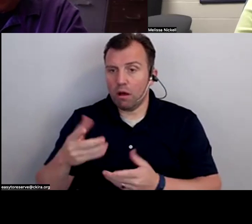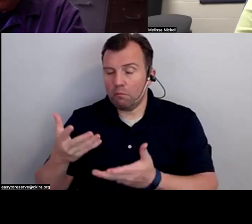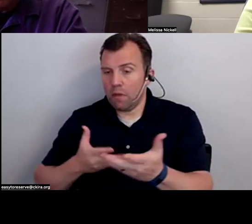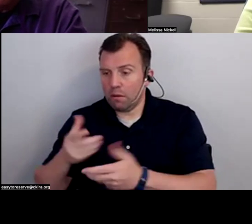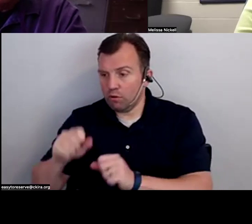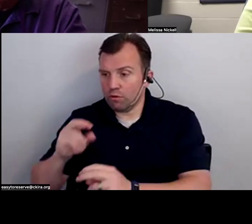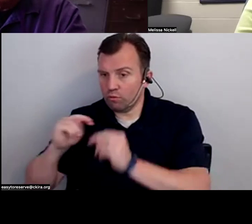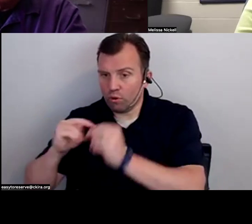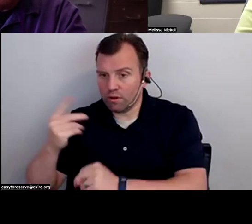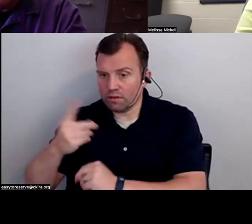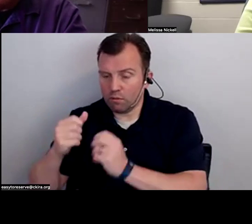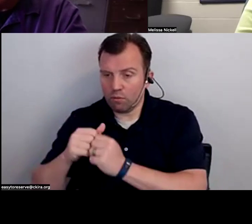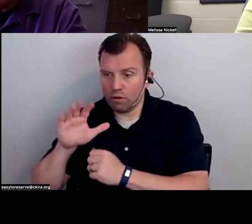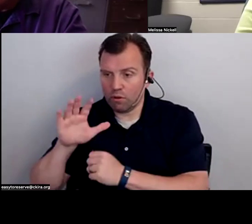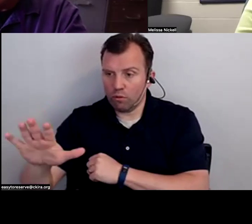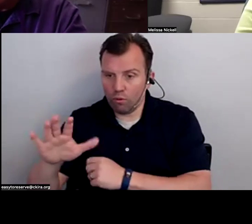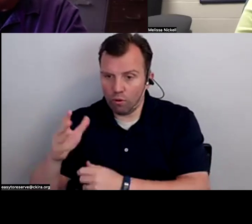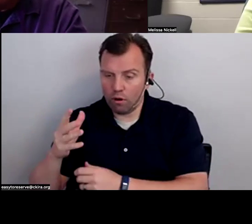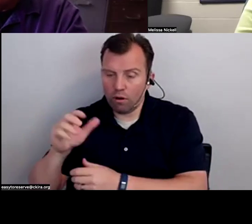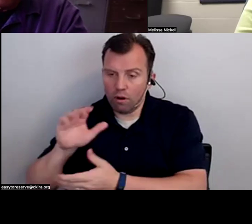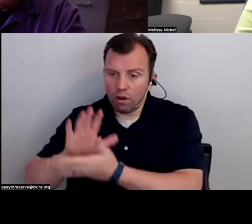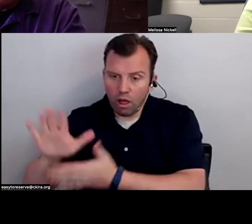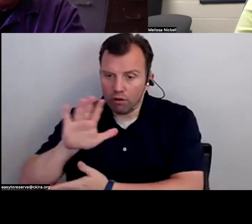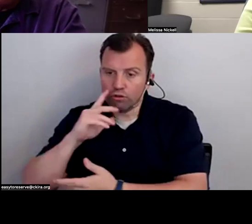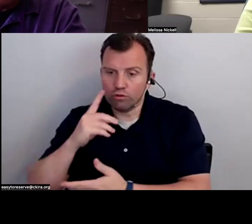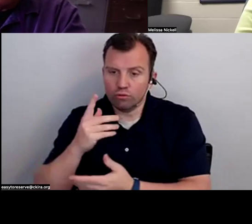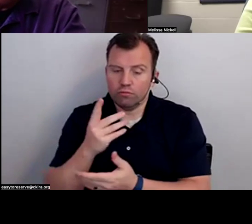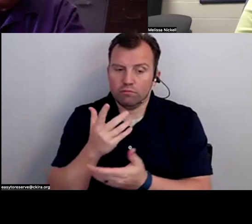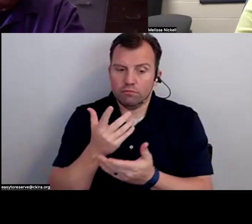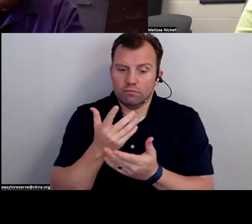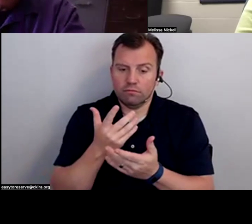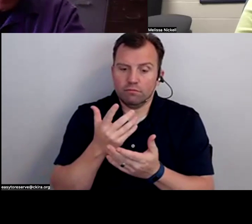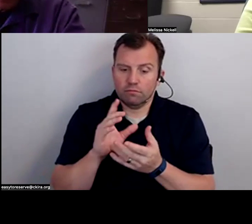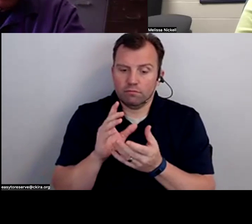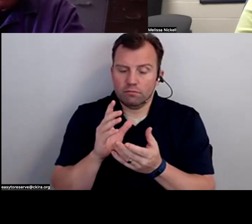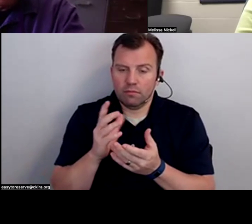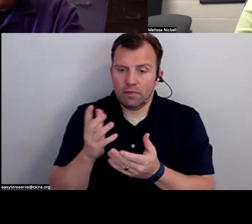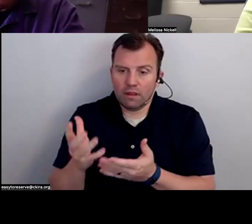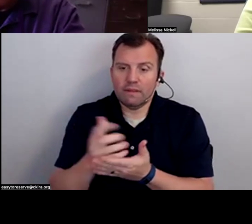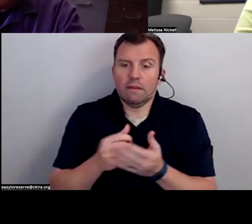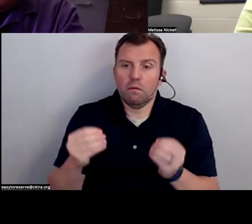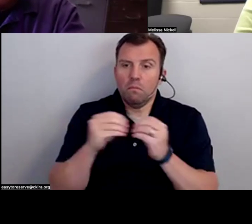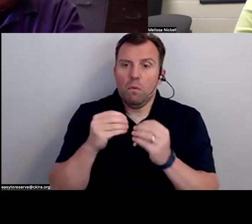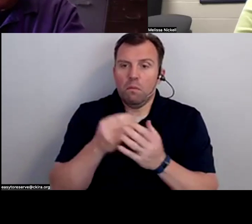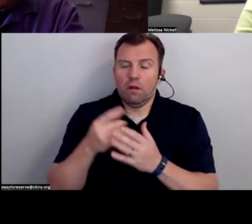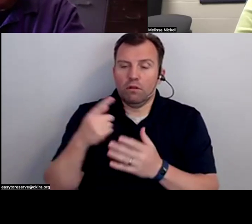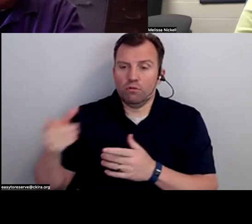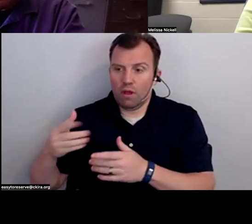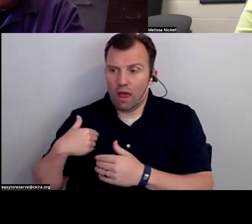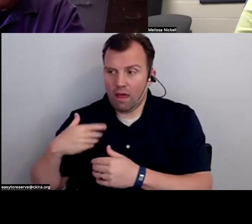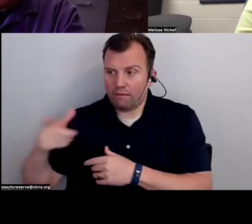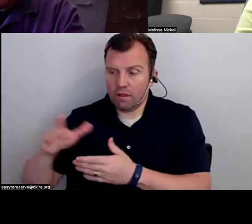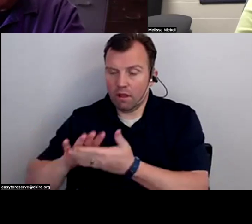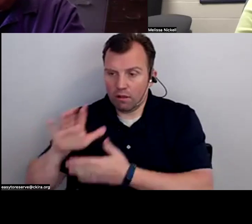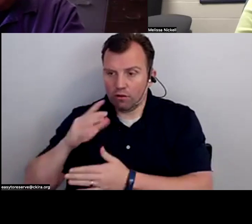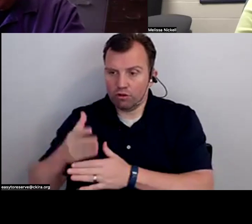some costs, so that there would be, you know, the institution would share some of the budget. Some of the